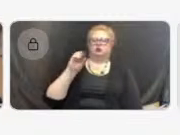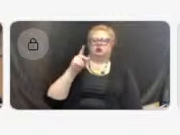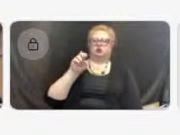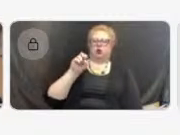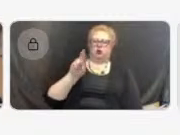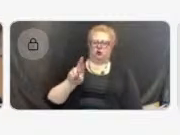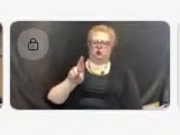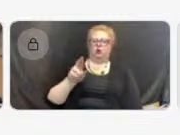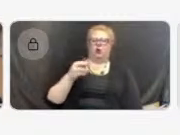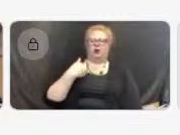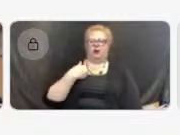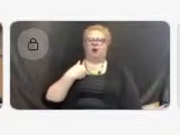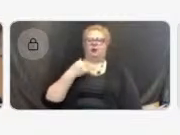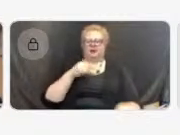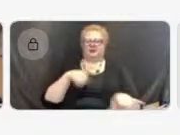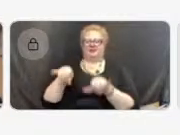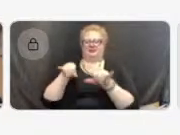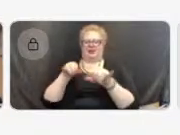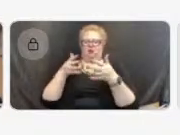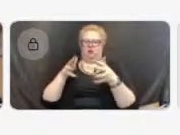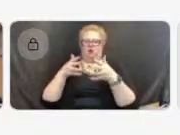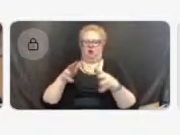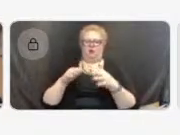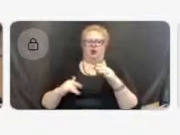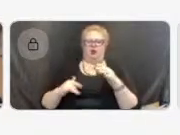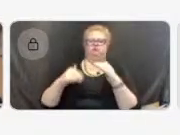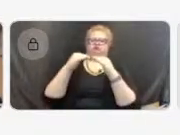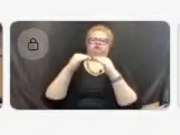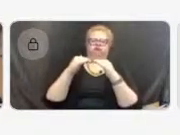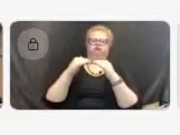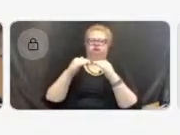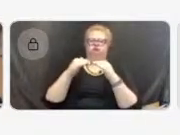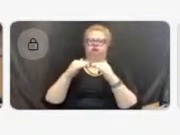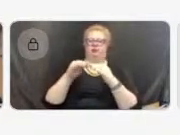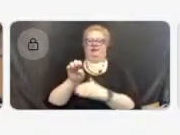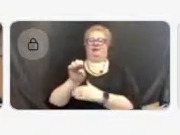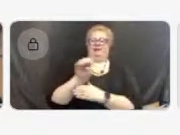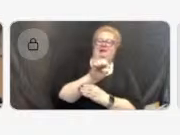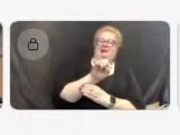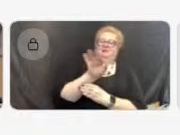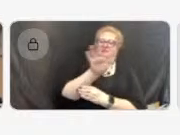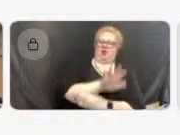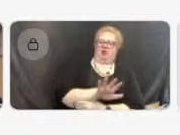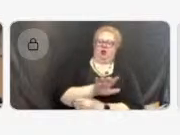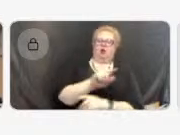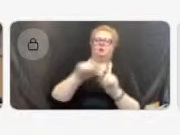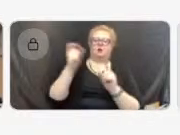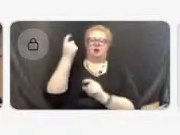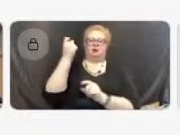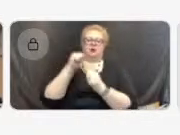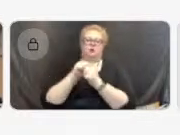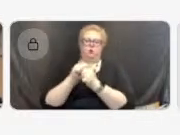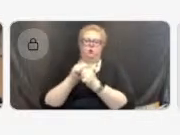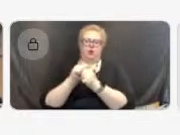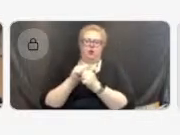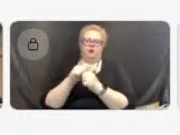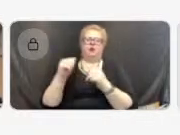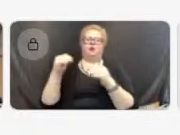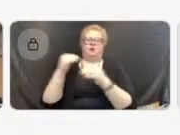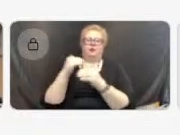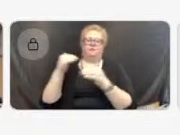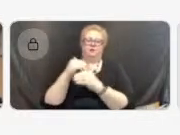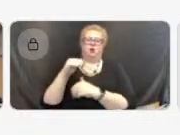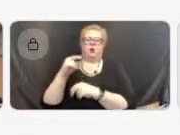standard already to the east. As I mentioned, the freeway changes and the development